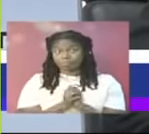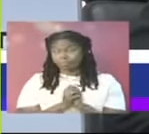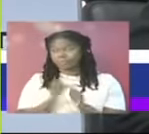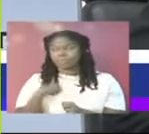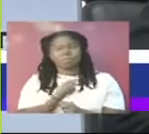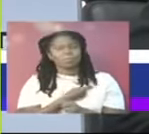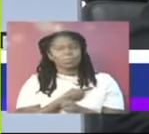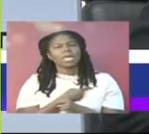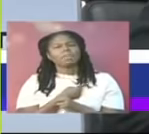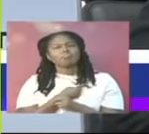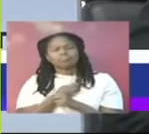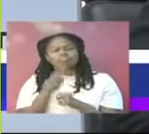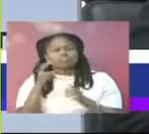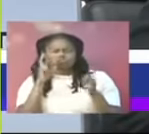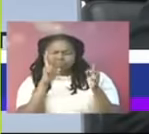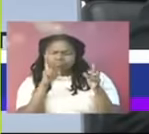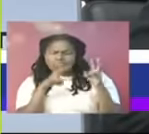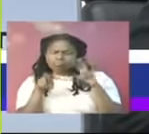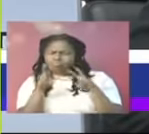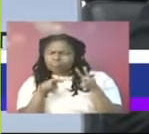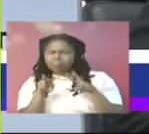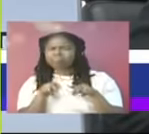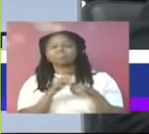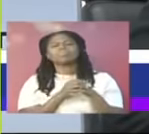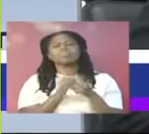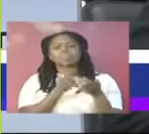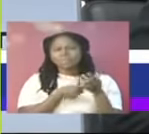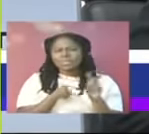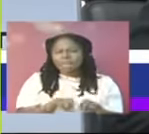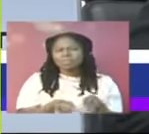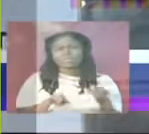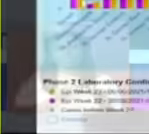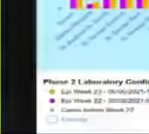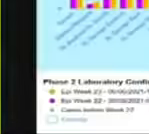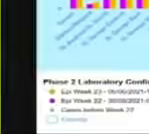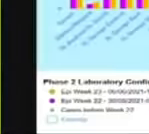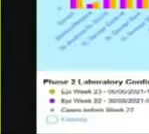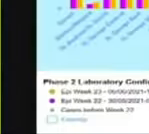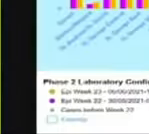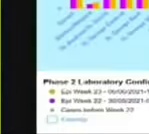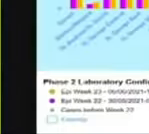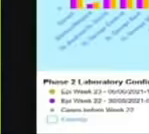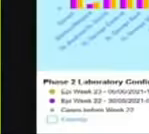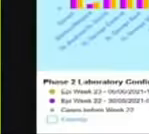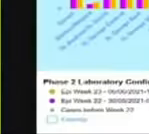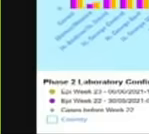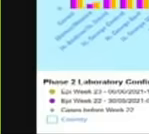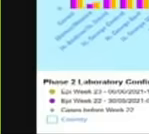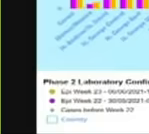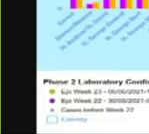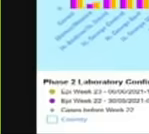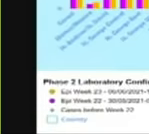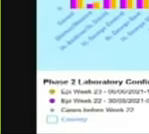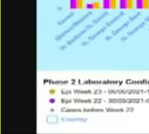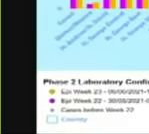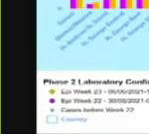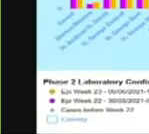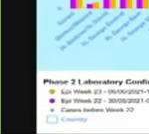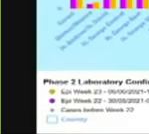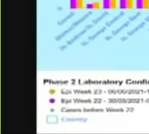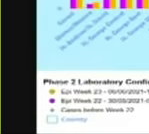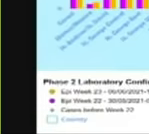the cases from epidemiological weeks 22 and 23. And this is just an updated version of the map which is previously